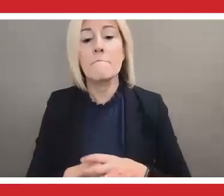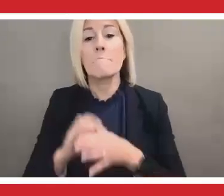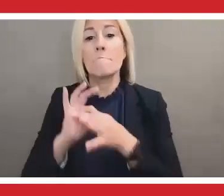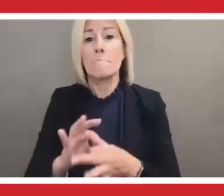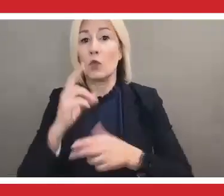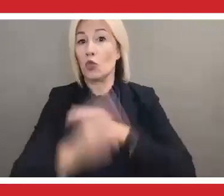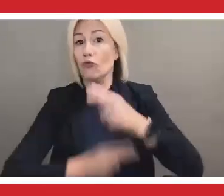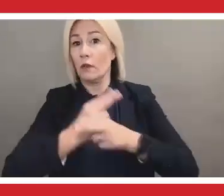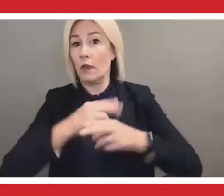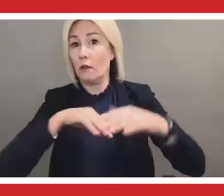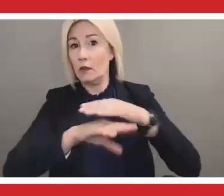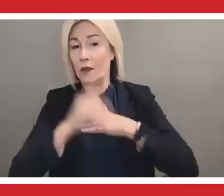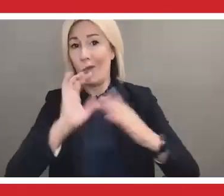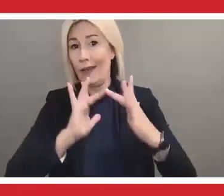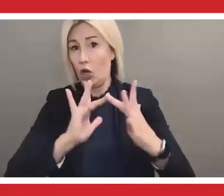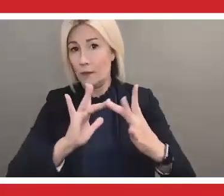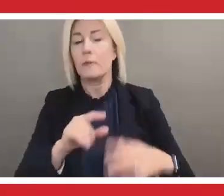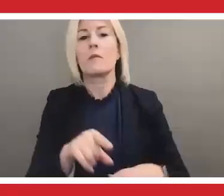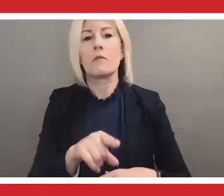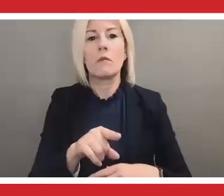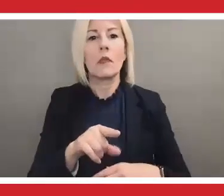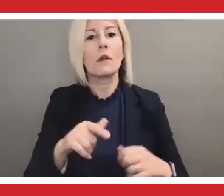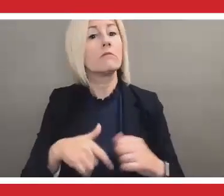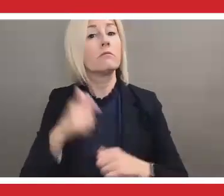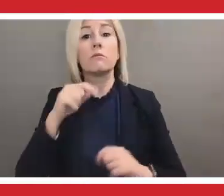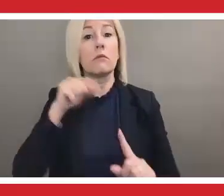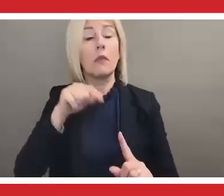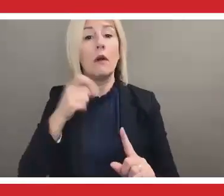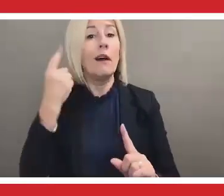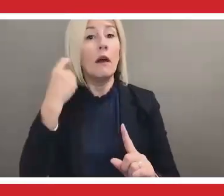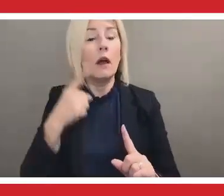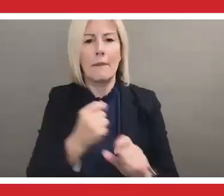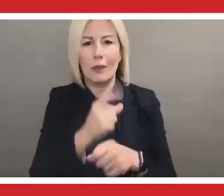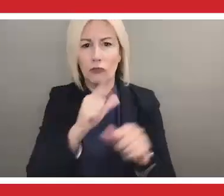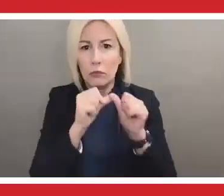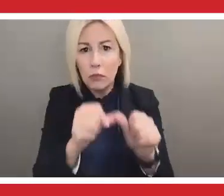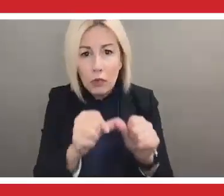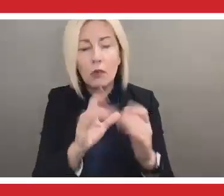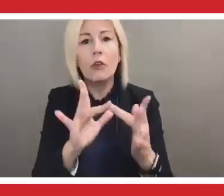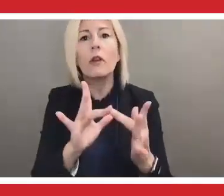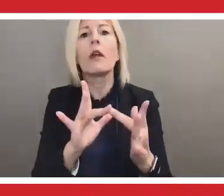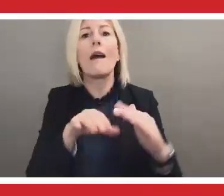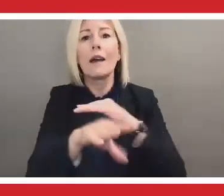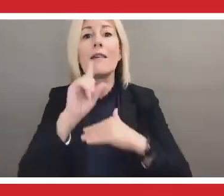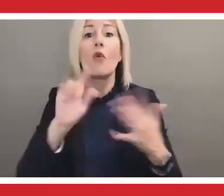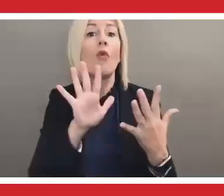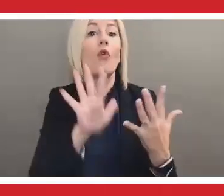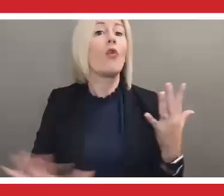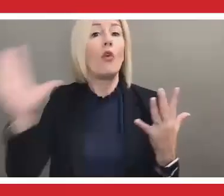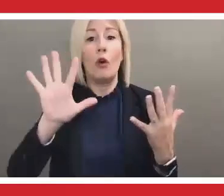access to the internet, the main consideration is to ensure sustainable internet access for all of the people in the